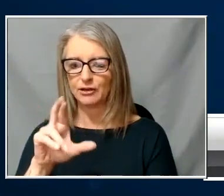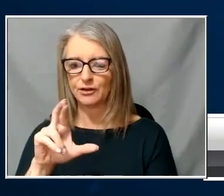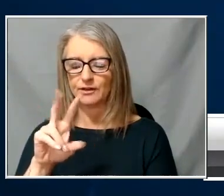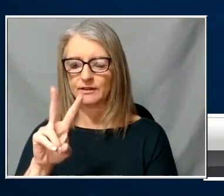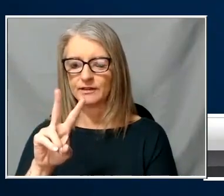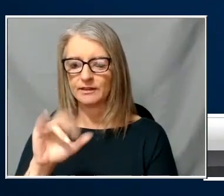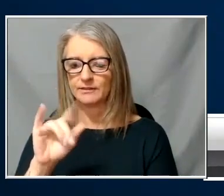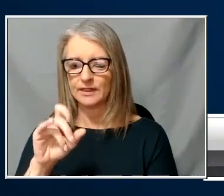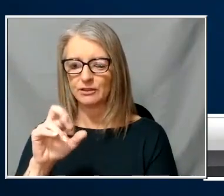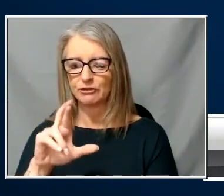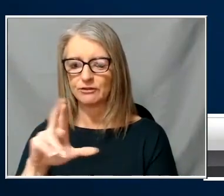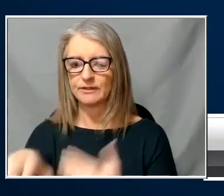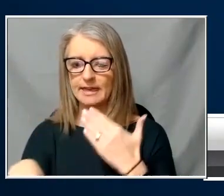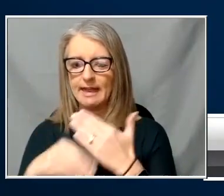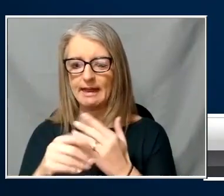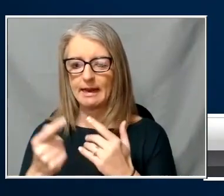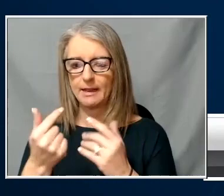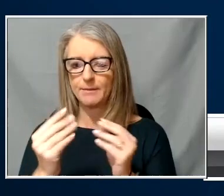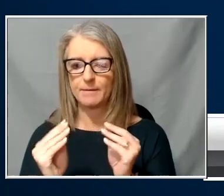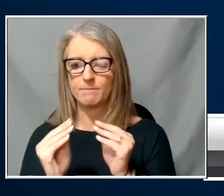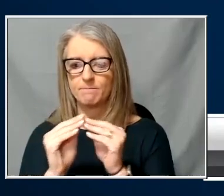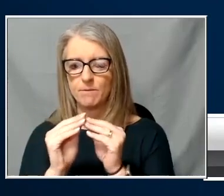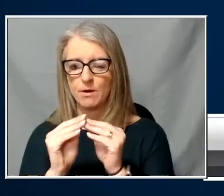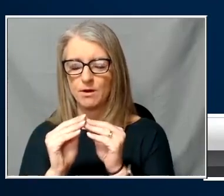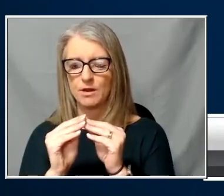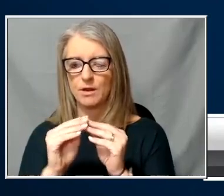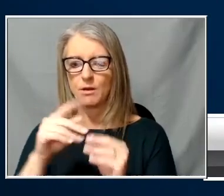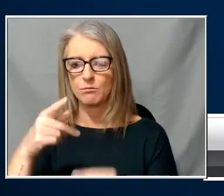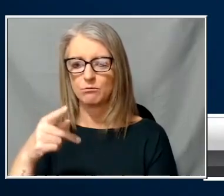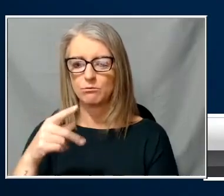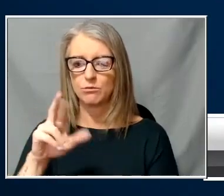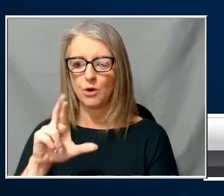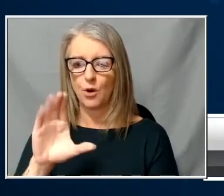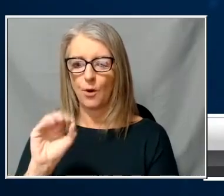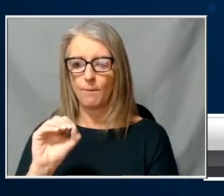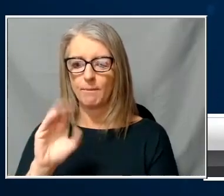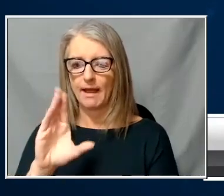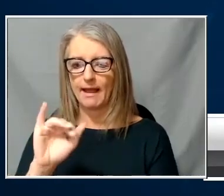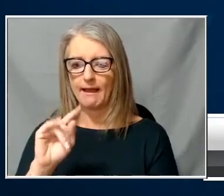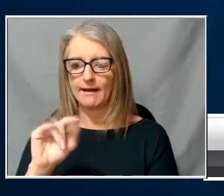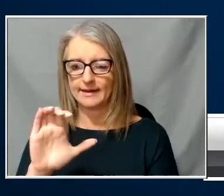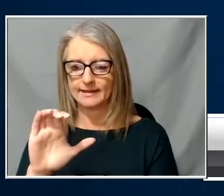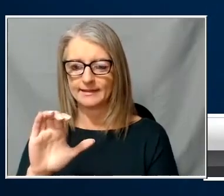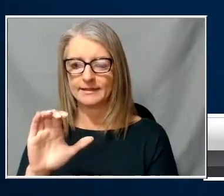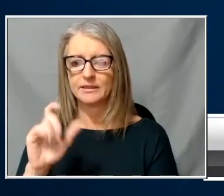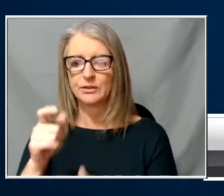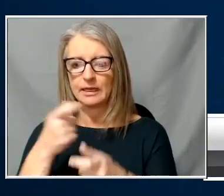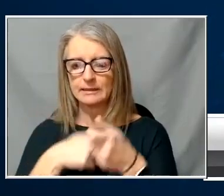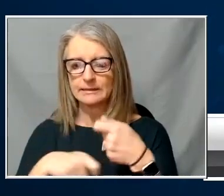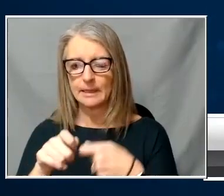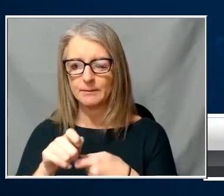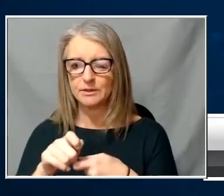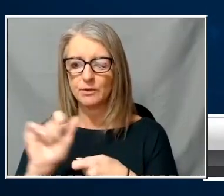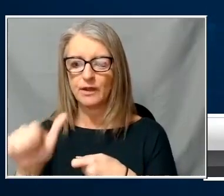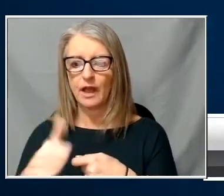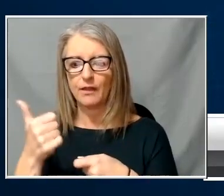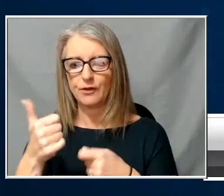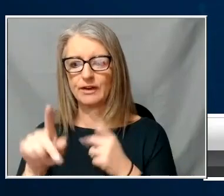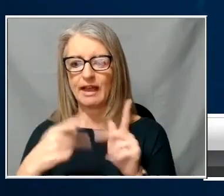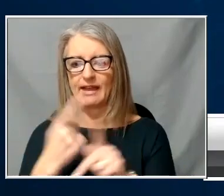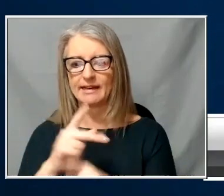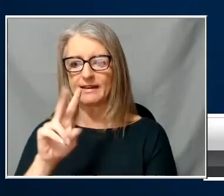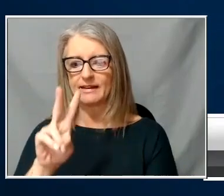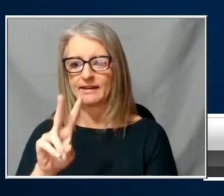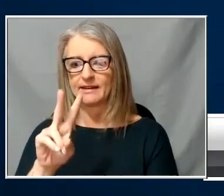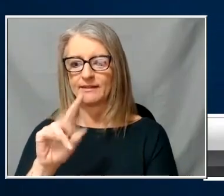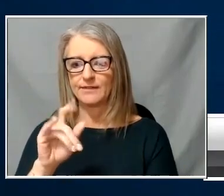little bit more of the probiotic. But, you can substitute with the other kind of vinegar. You can